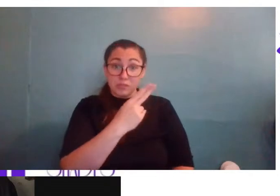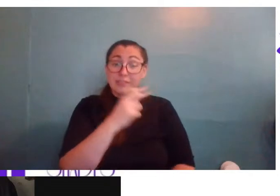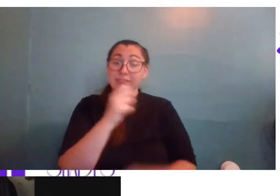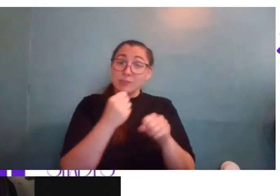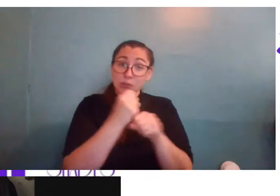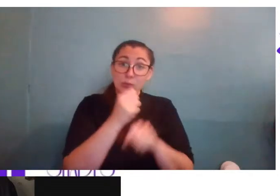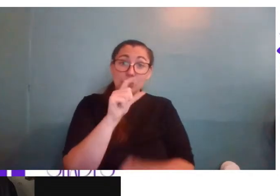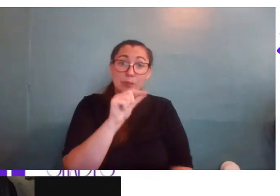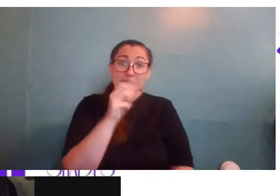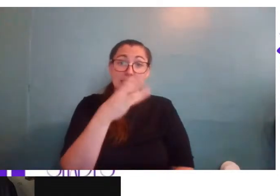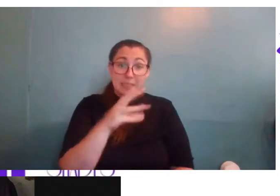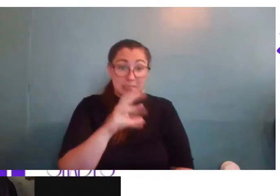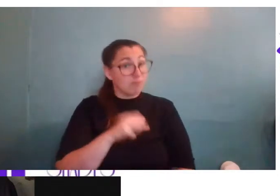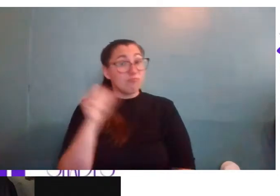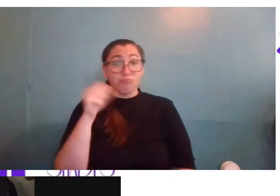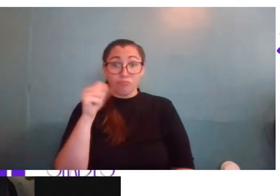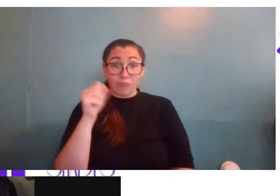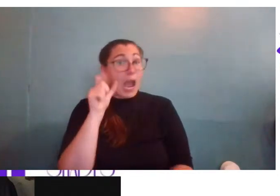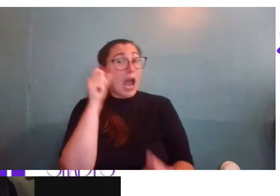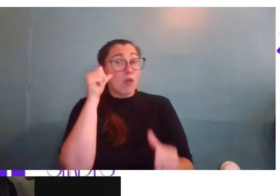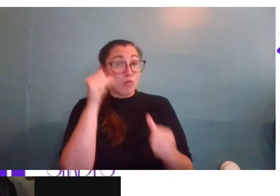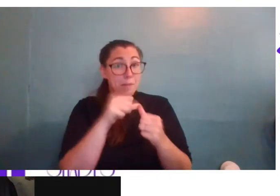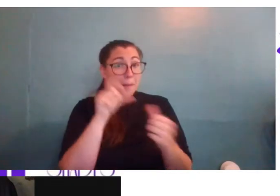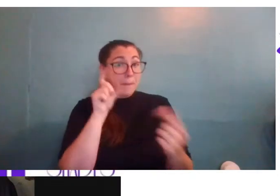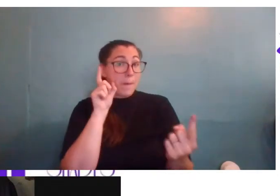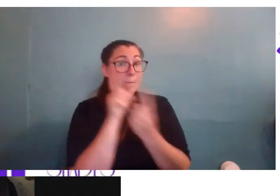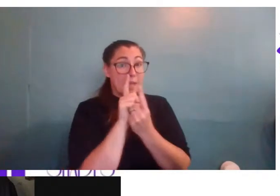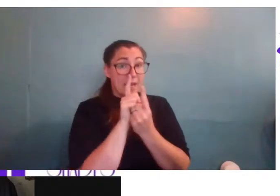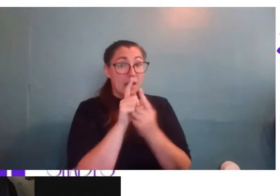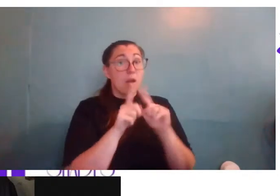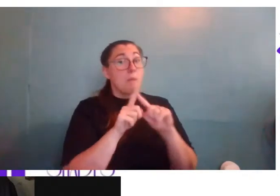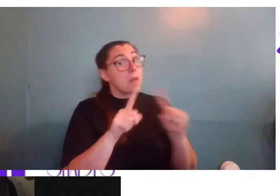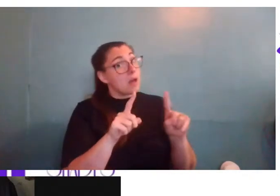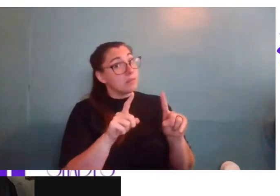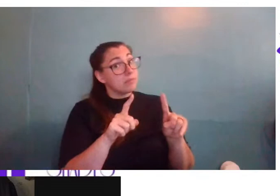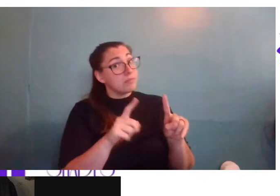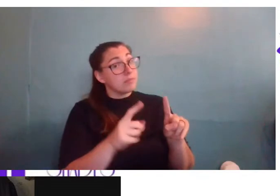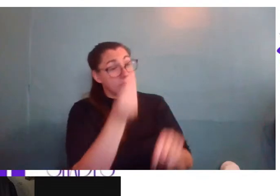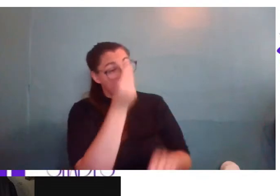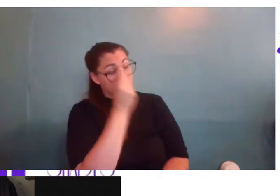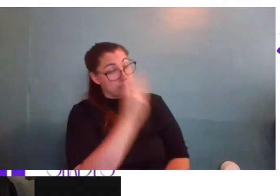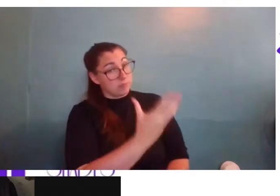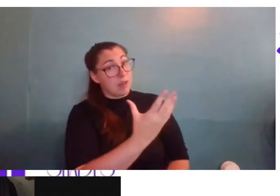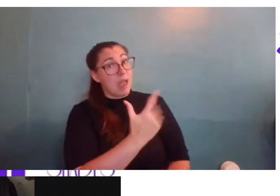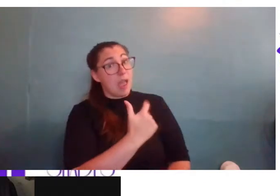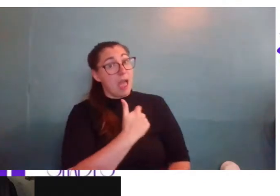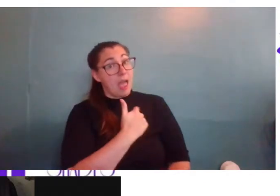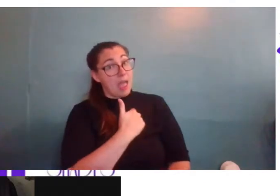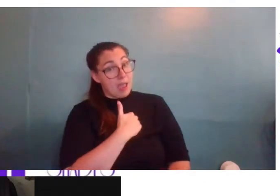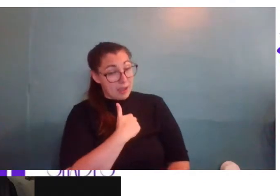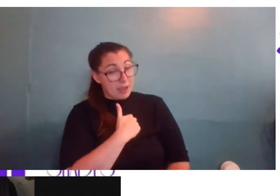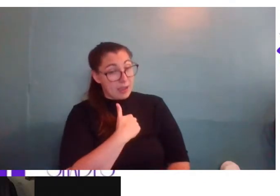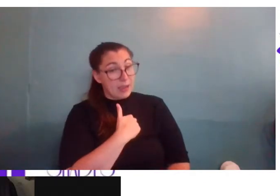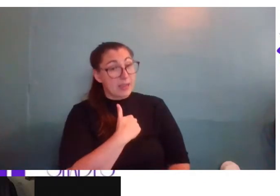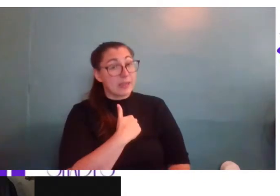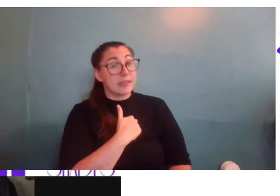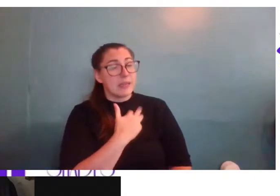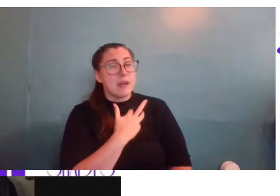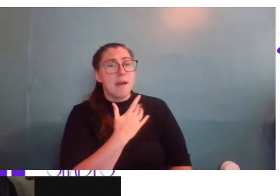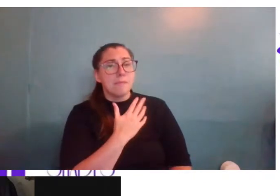2016. I do remember meeting you, but what I will say is what I